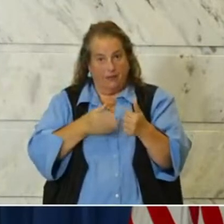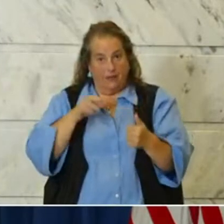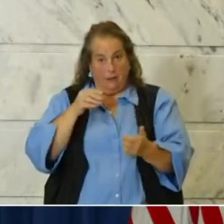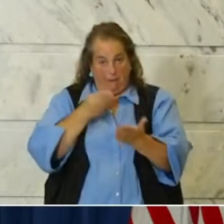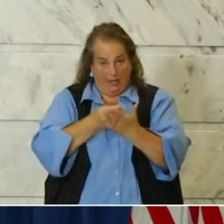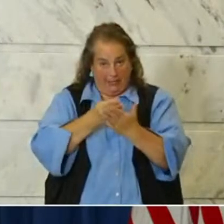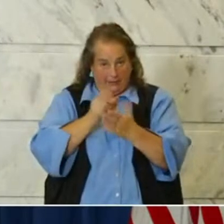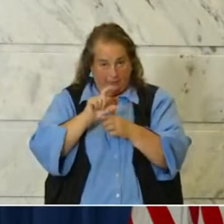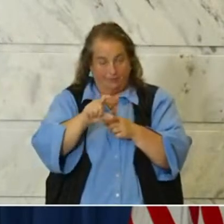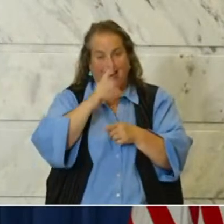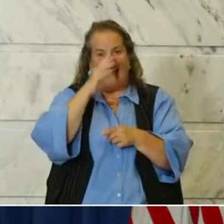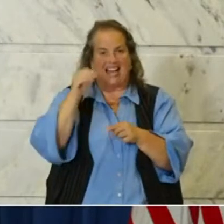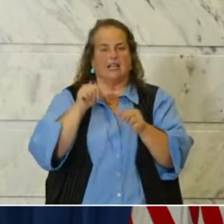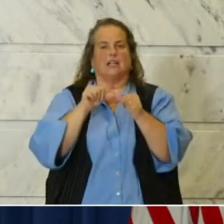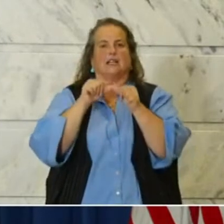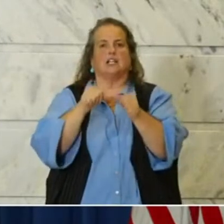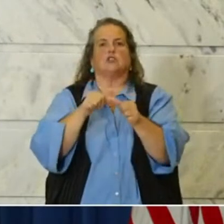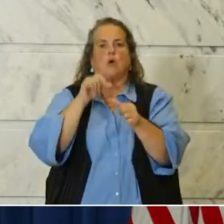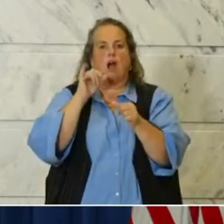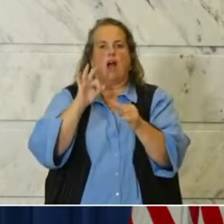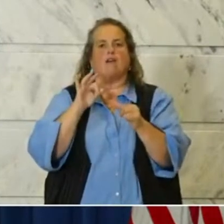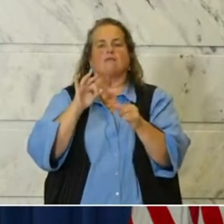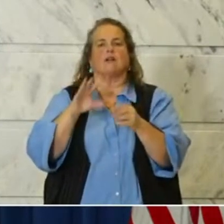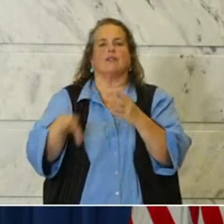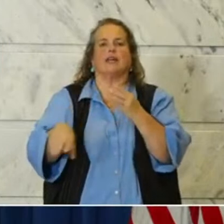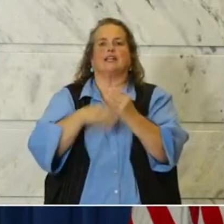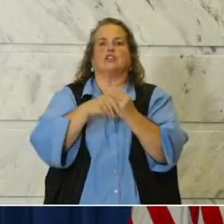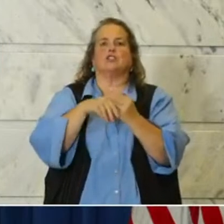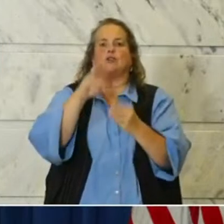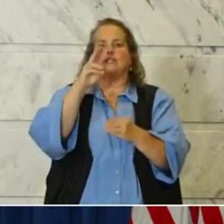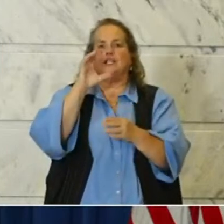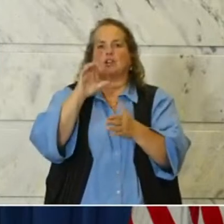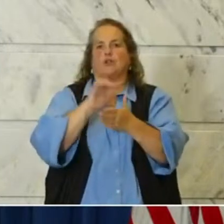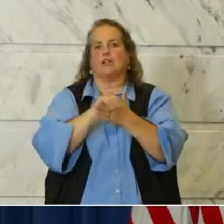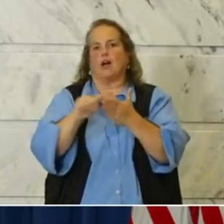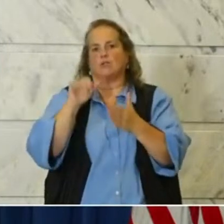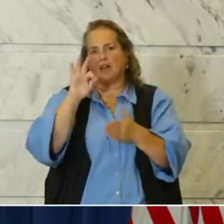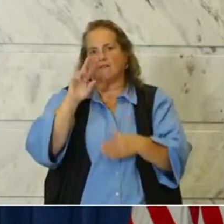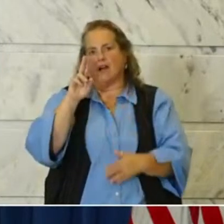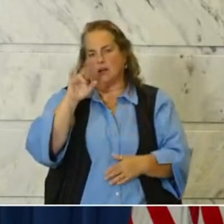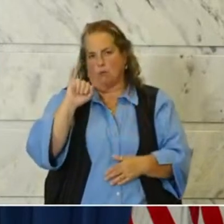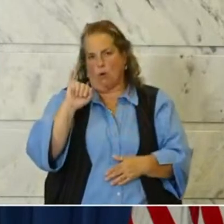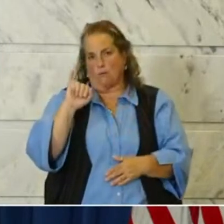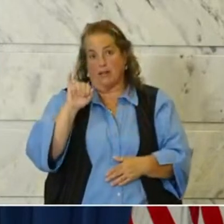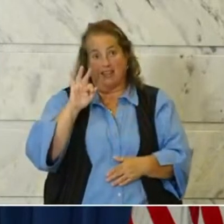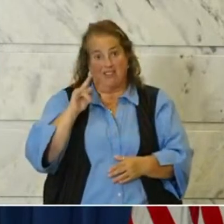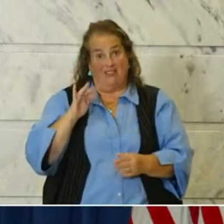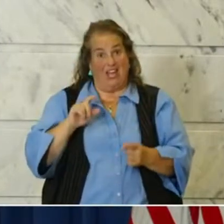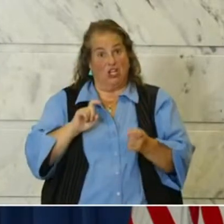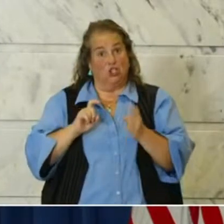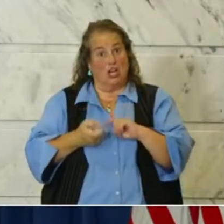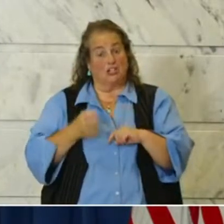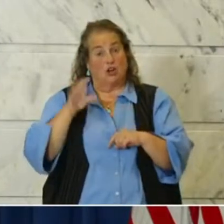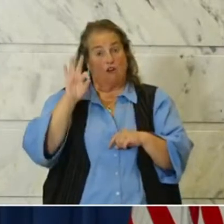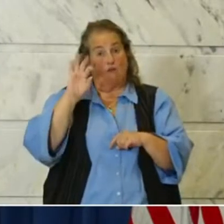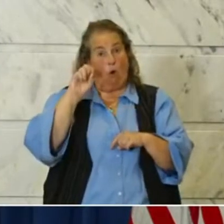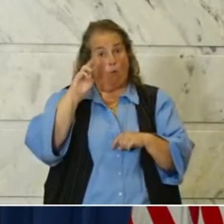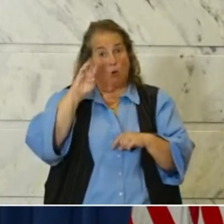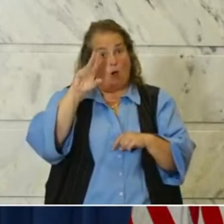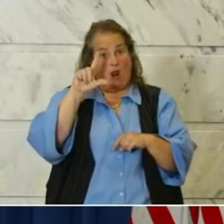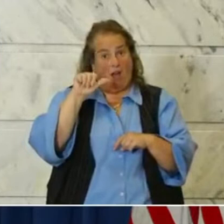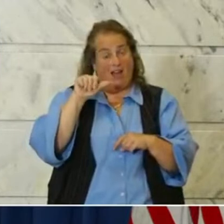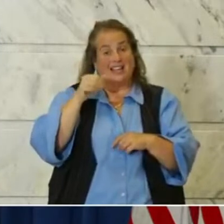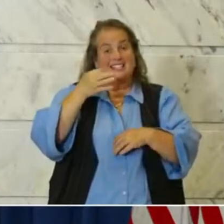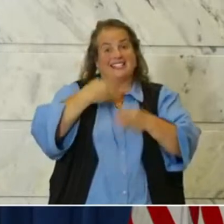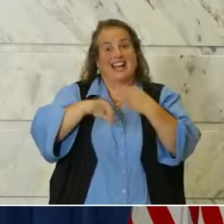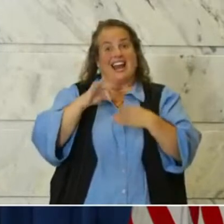and a continuation of the additional $600 in unemployment. If they change the formula instead of just having